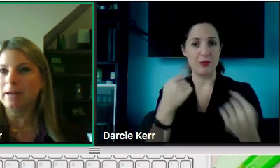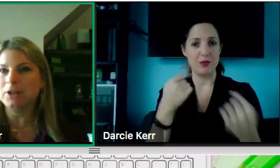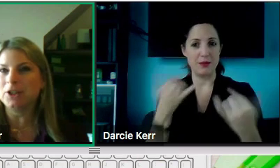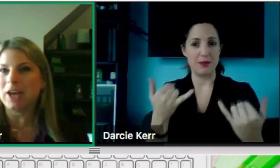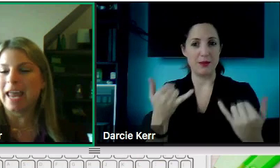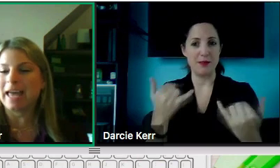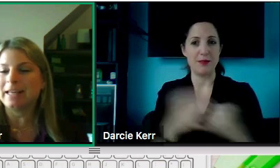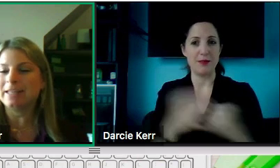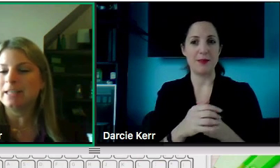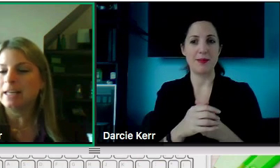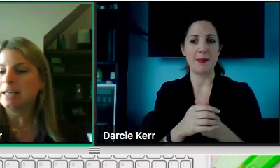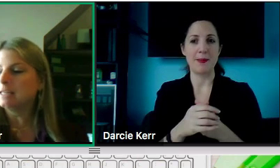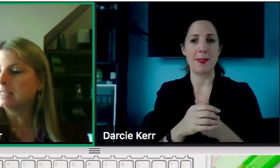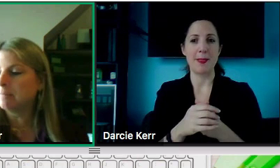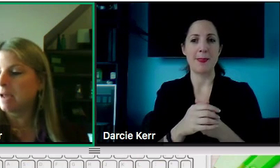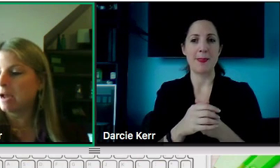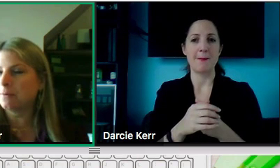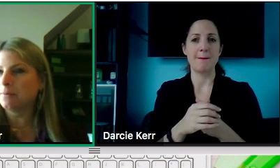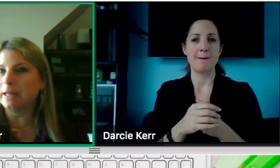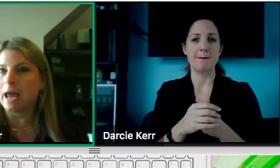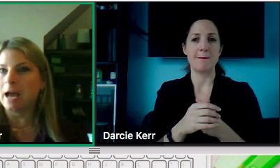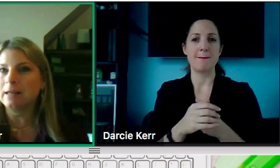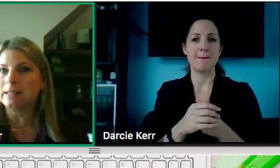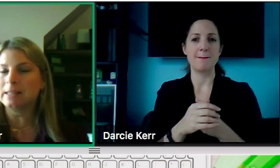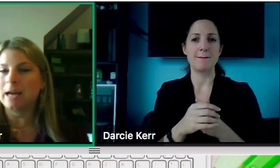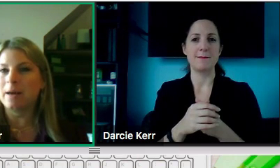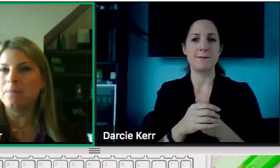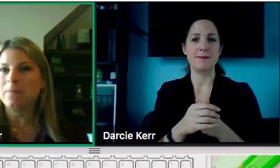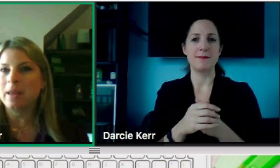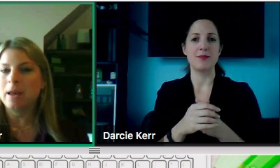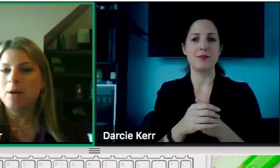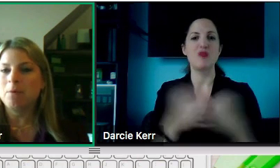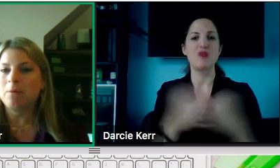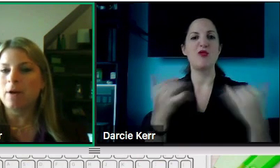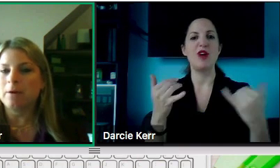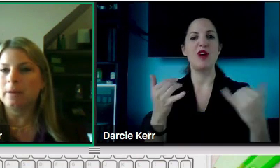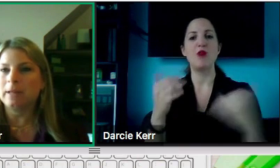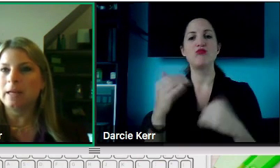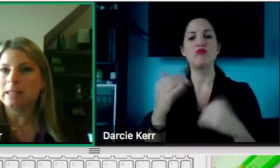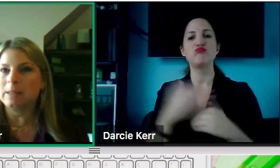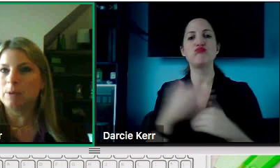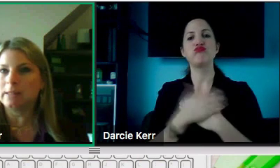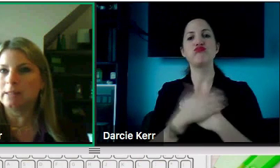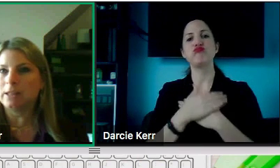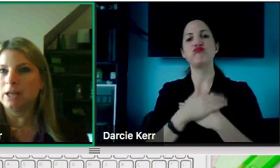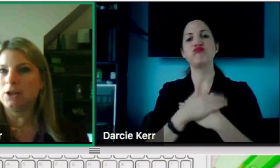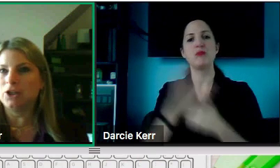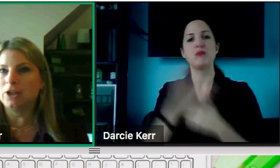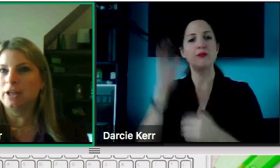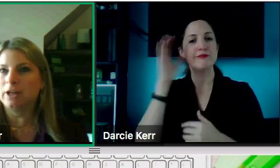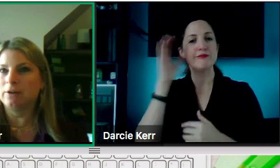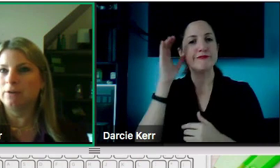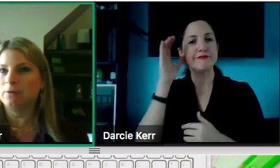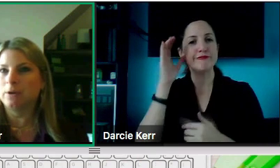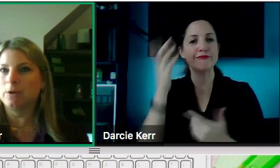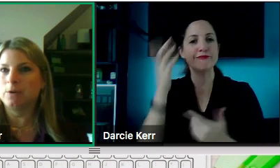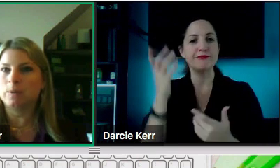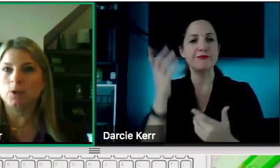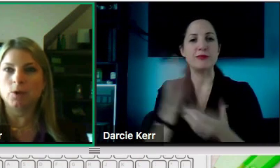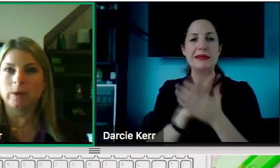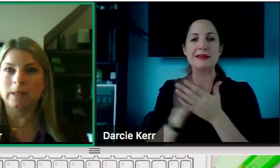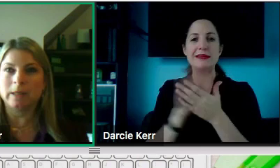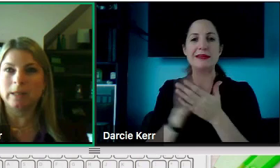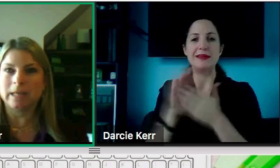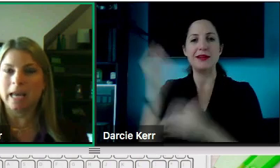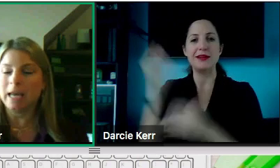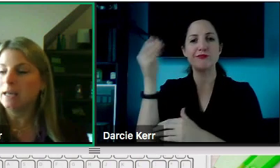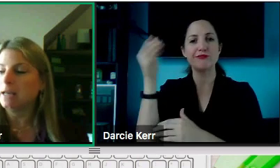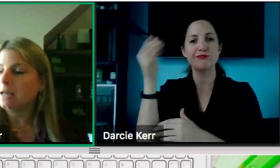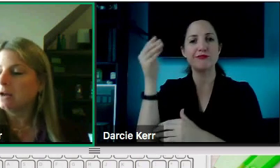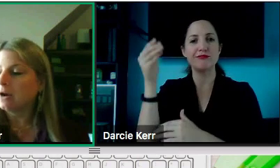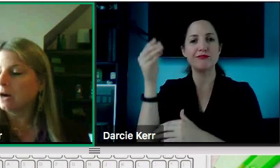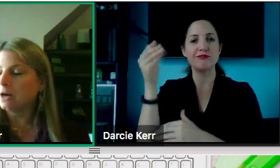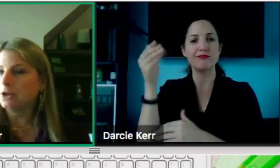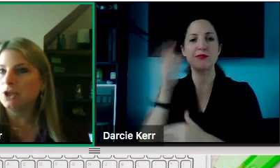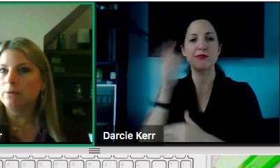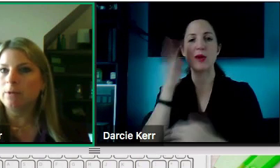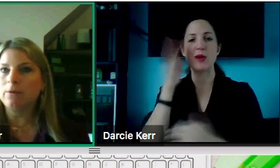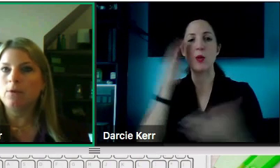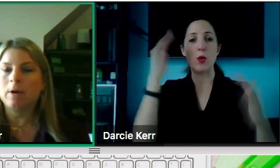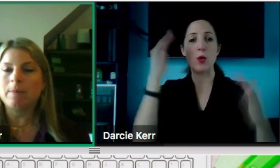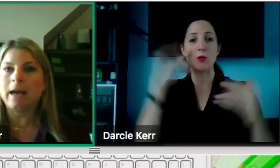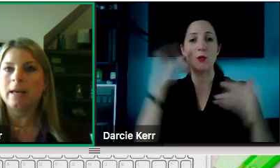So thank you very much, and sit back, relax. We've got a really nice presentation here for you to enjoy